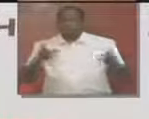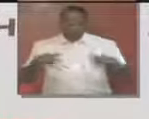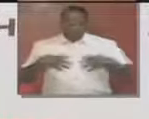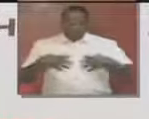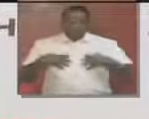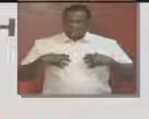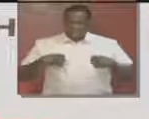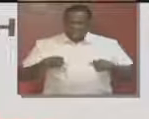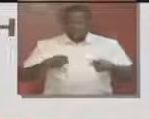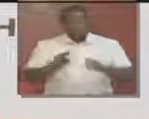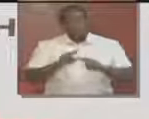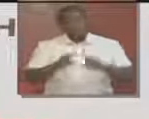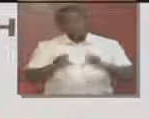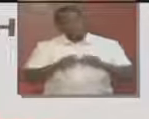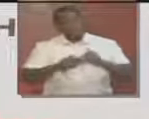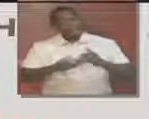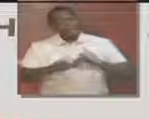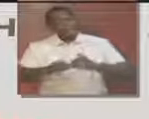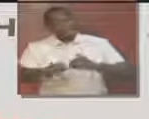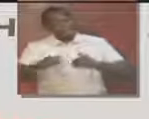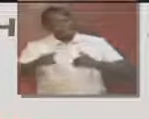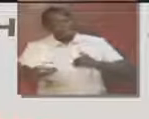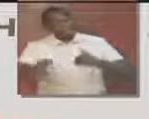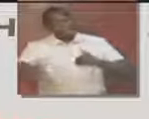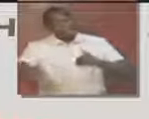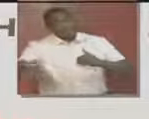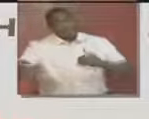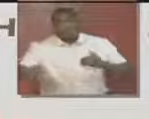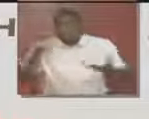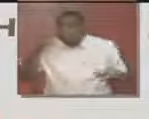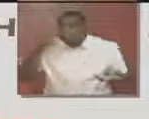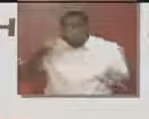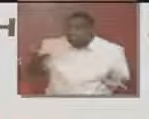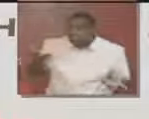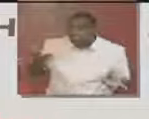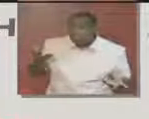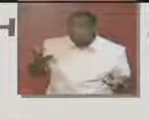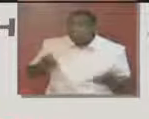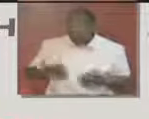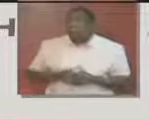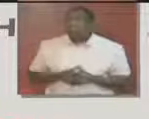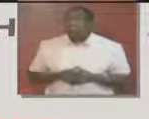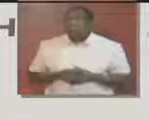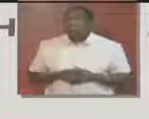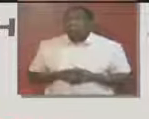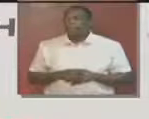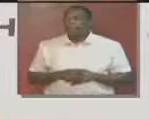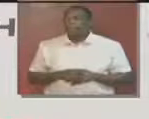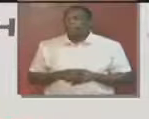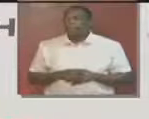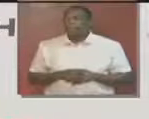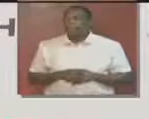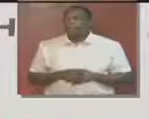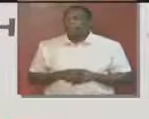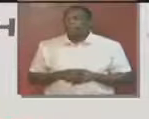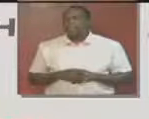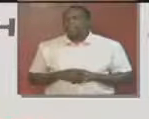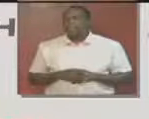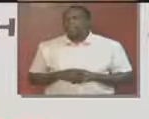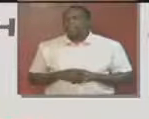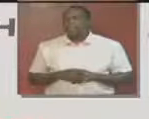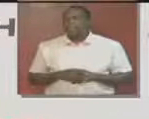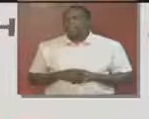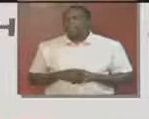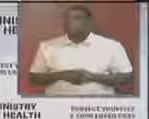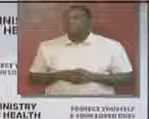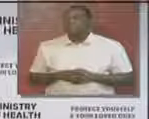Thank you very much. We go to Dr. Hines for a response to the first question, and Dr. Bagwandas can add in